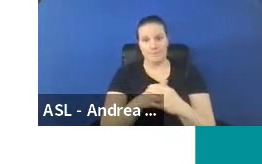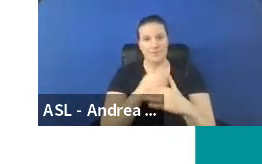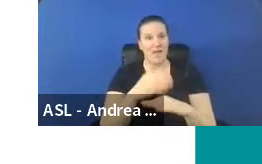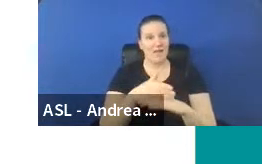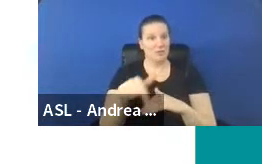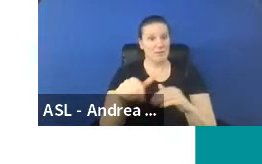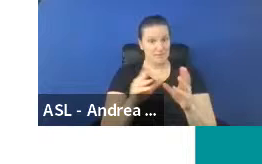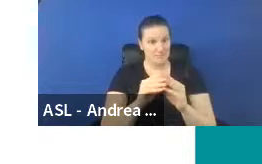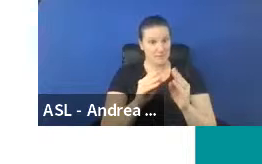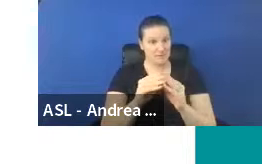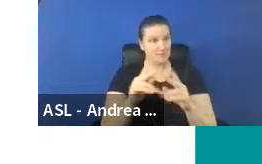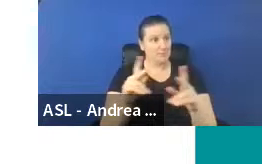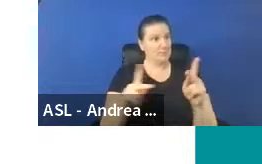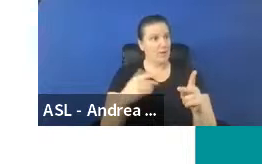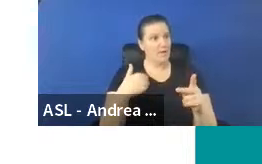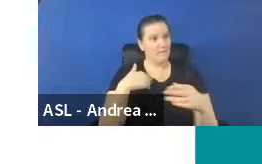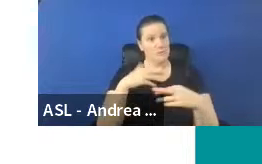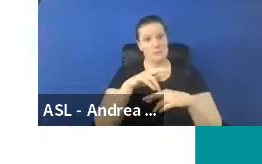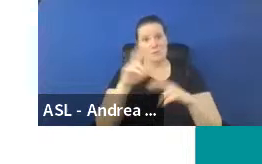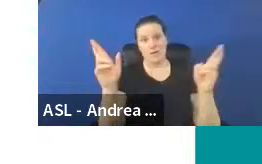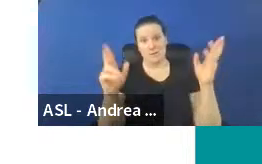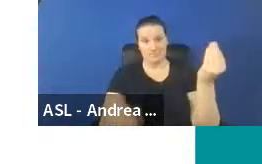this meeting so folks have that handy.